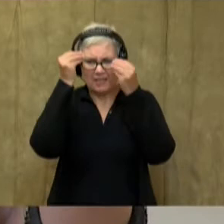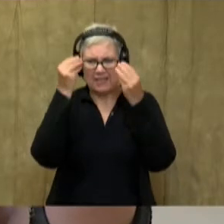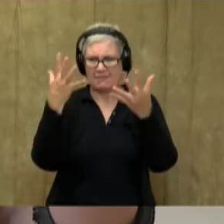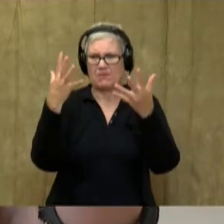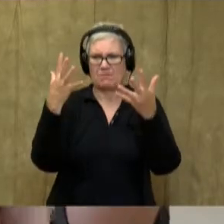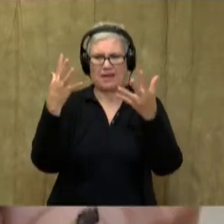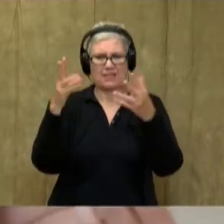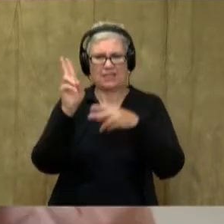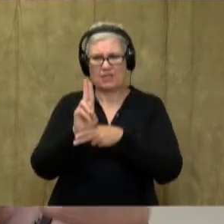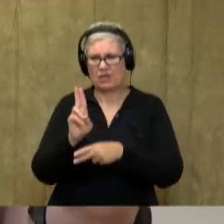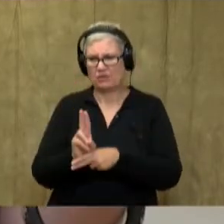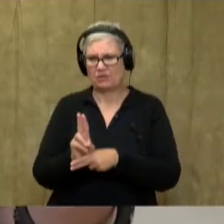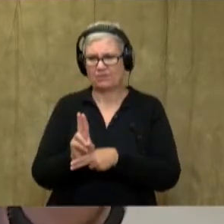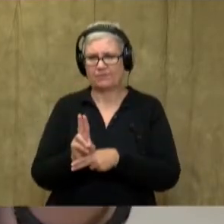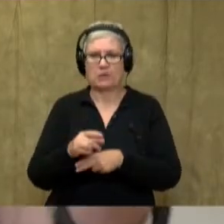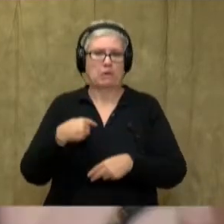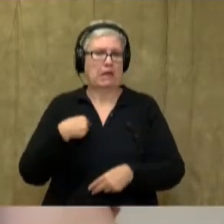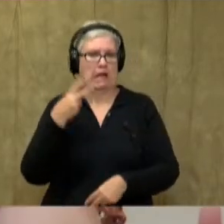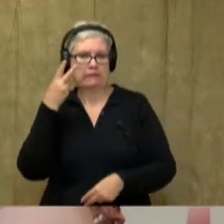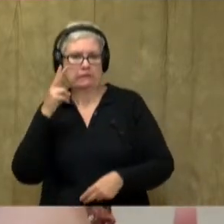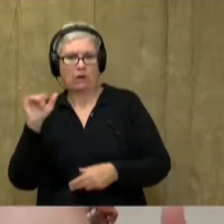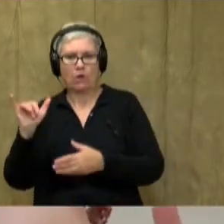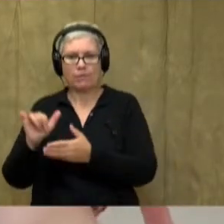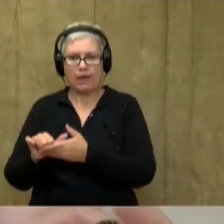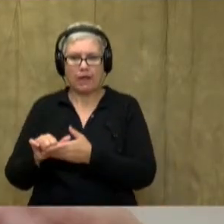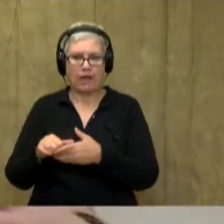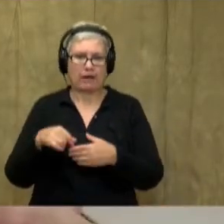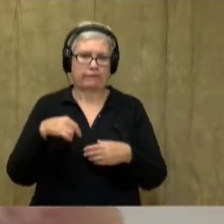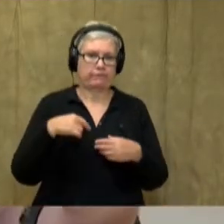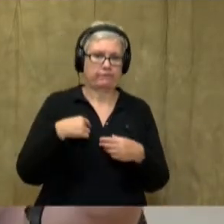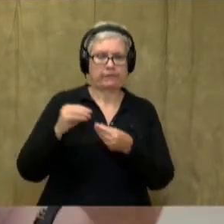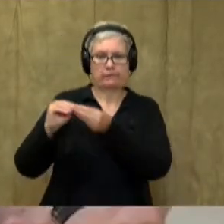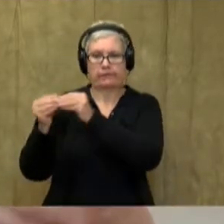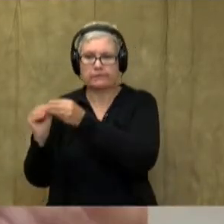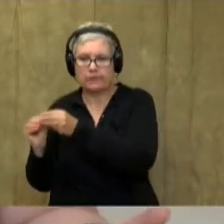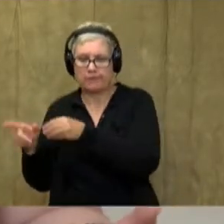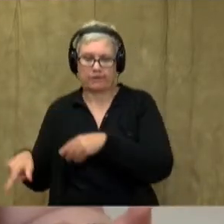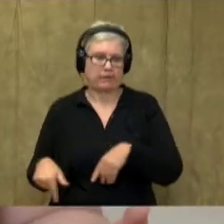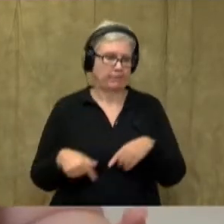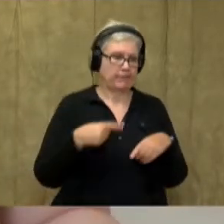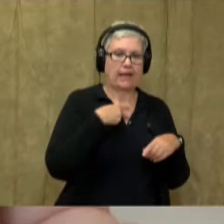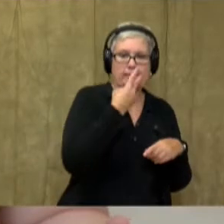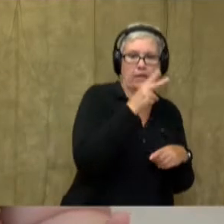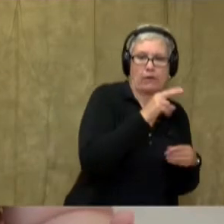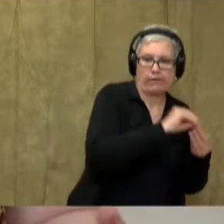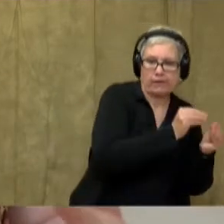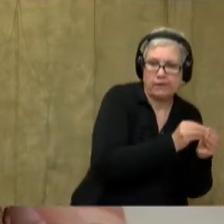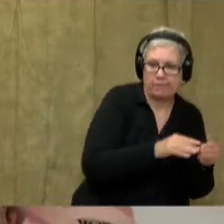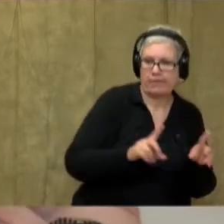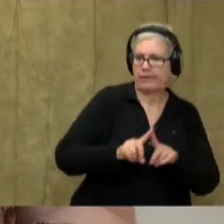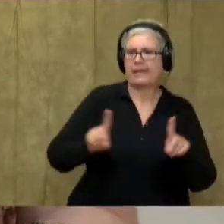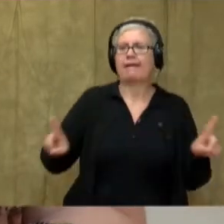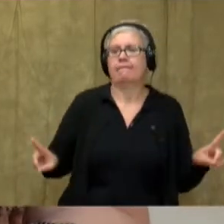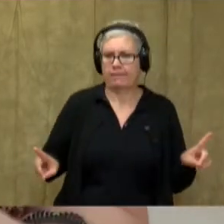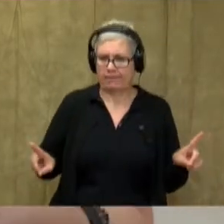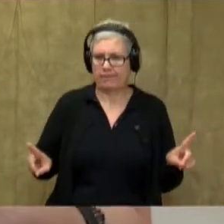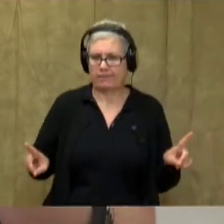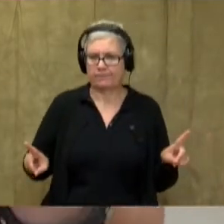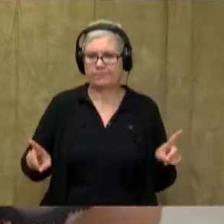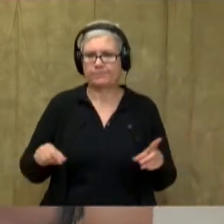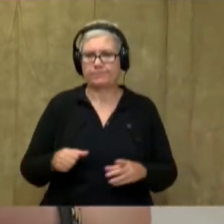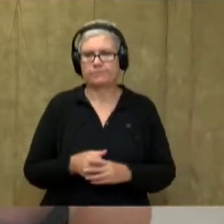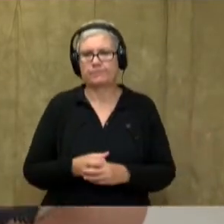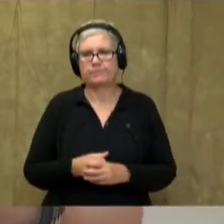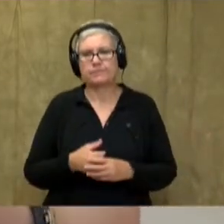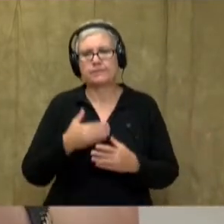used, and everyone saying, well, I saw this, but I saw this number, and all these different numbers that we're seeing. So